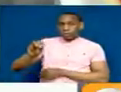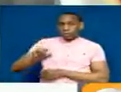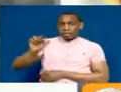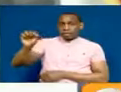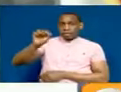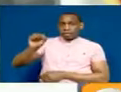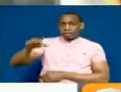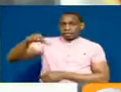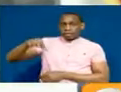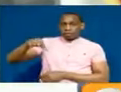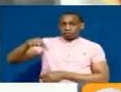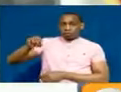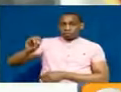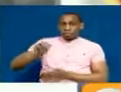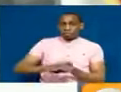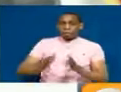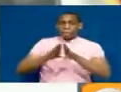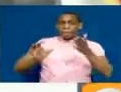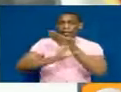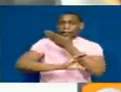square kilometer large size country,